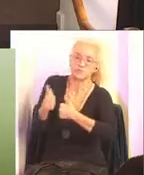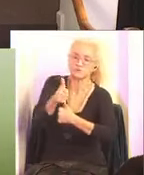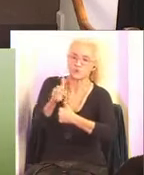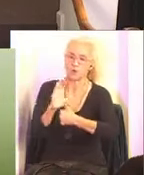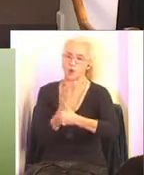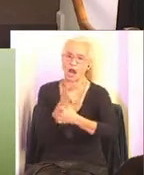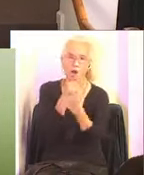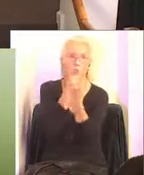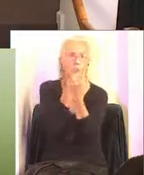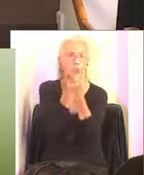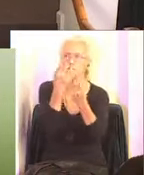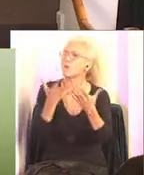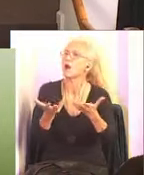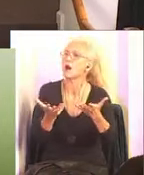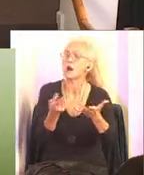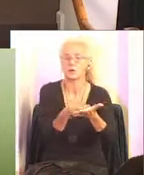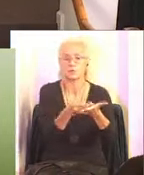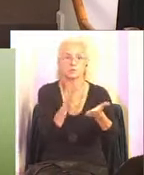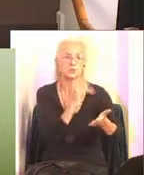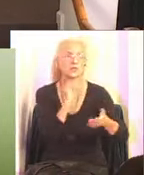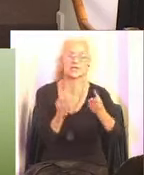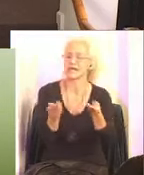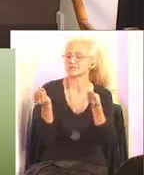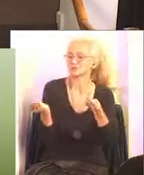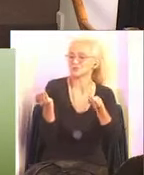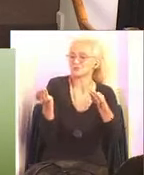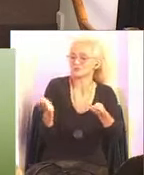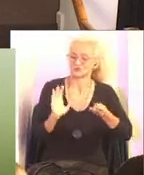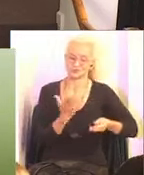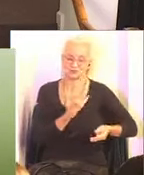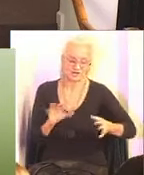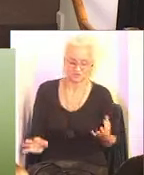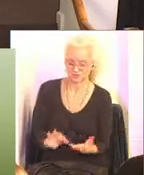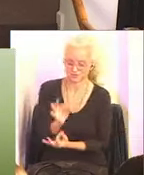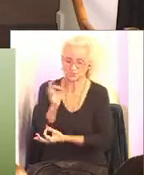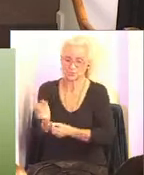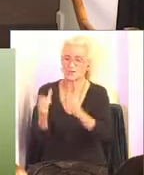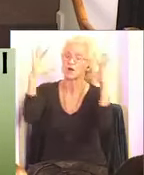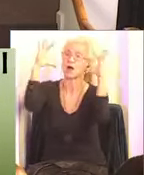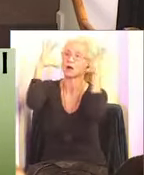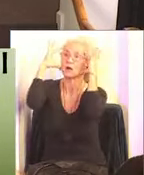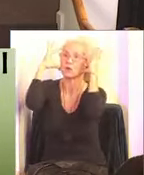pursuit of wealth, so we can nurture our spirits with awareness.